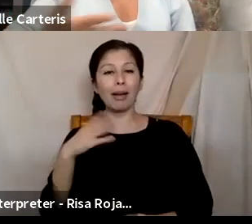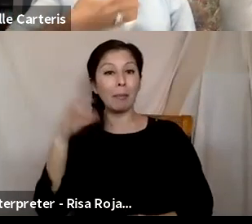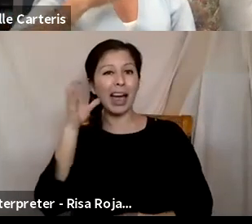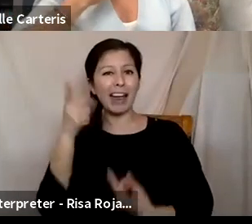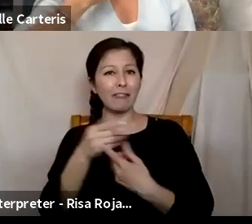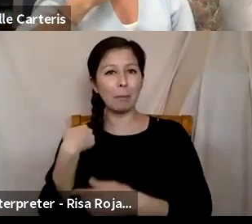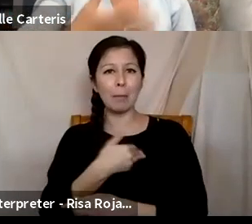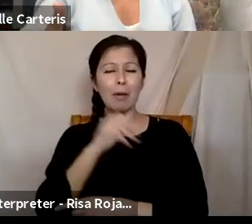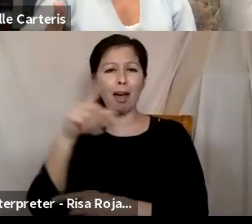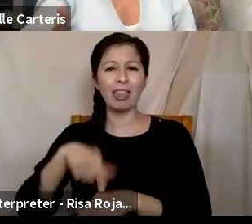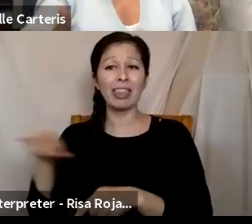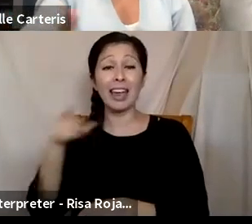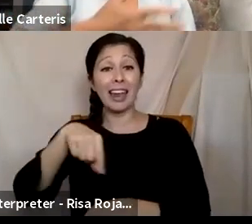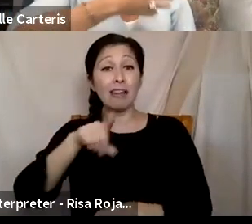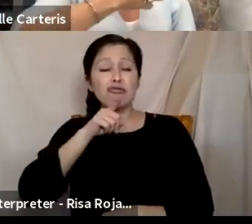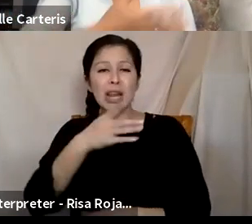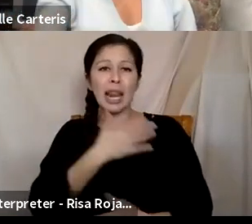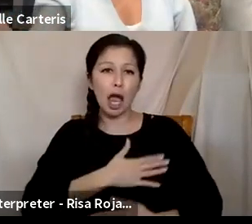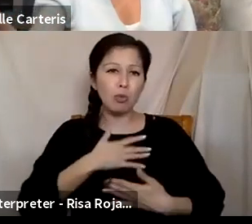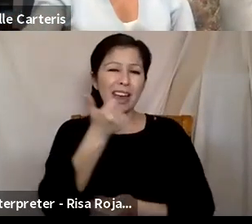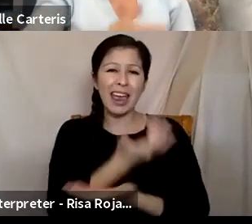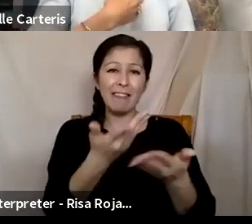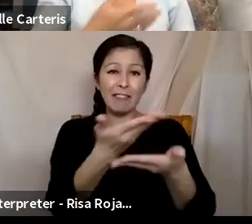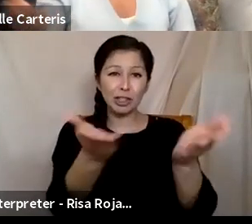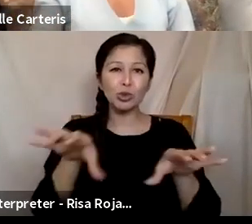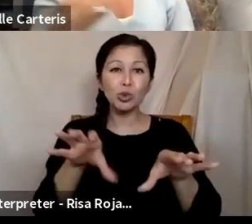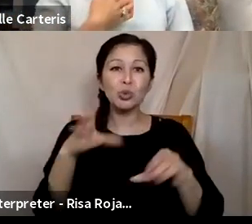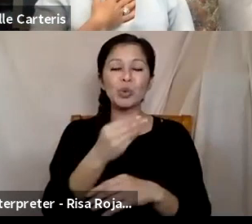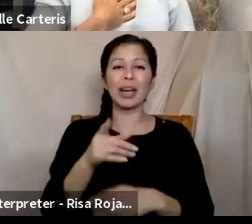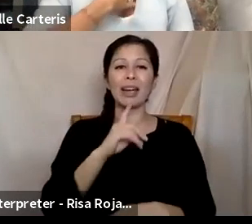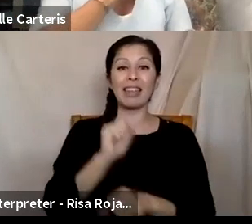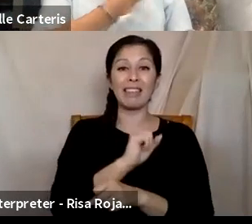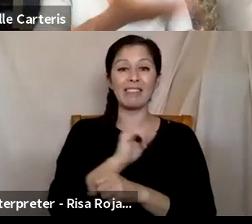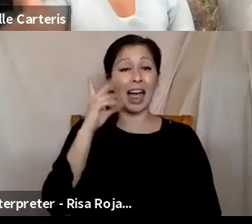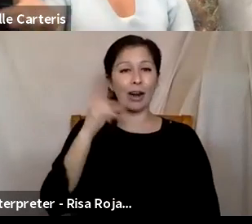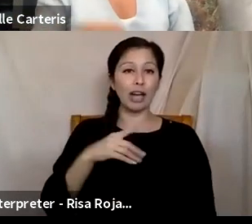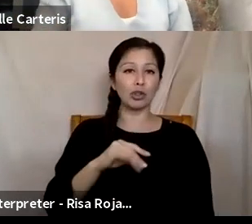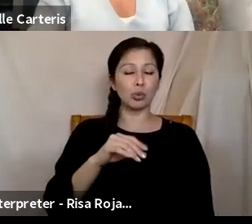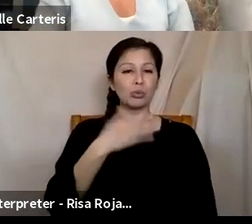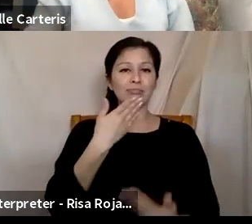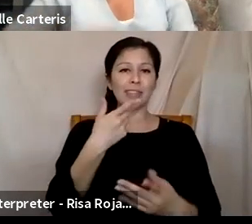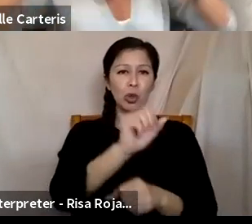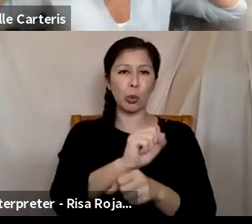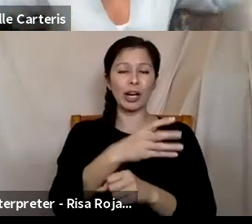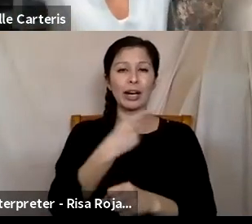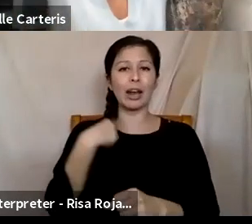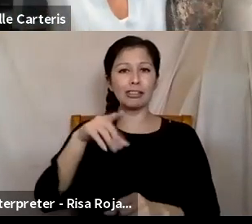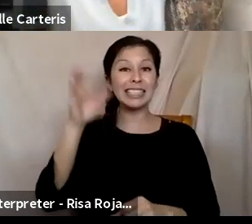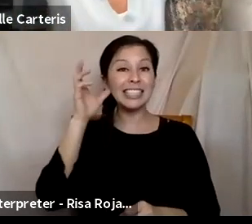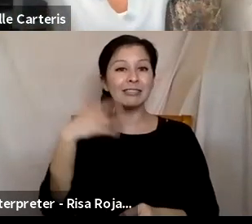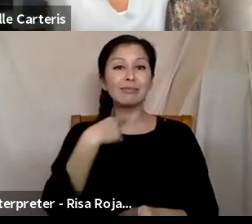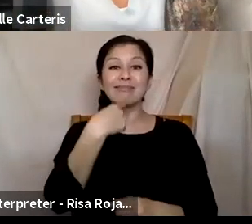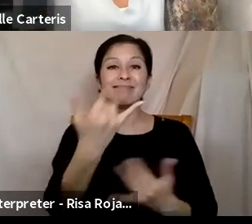all the time. They really appreciate everything that you do, and the fact, I know I do, but that it's, you just need to hear it. You need to hear it out